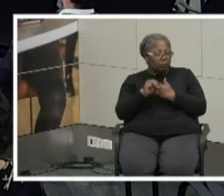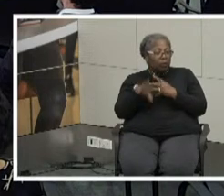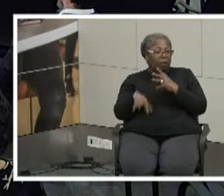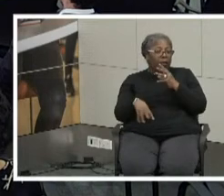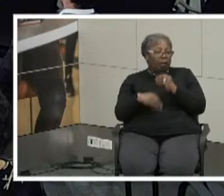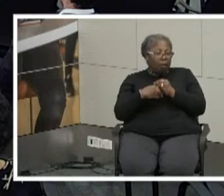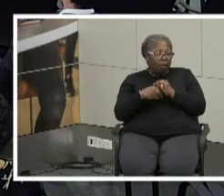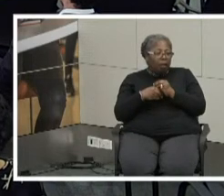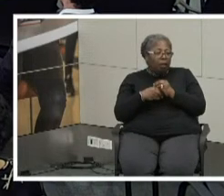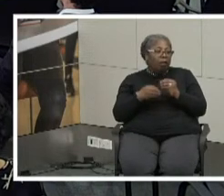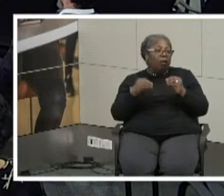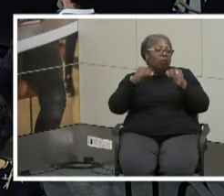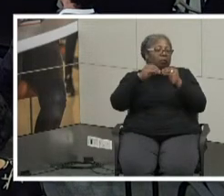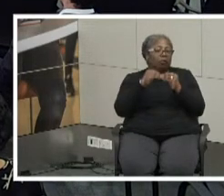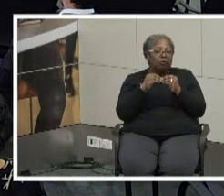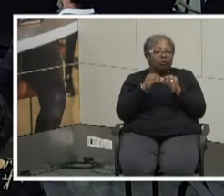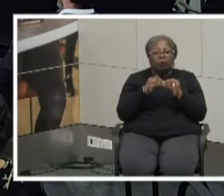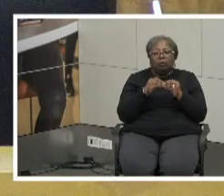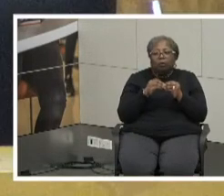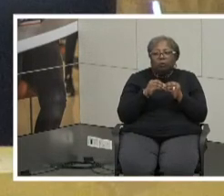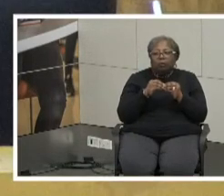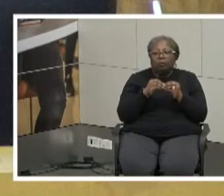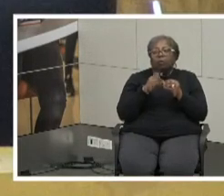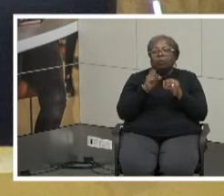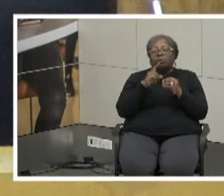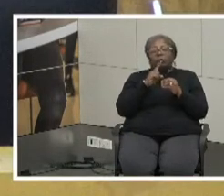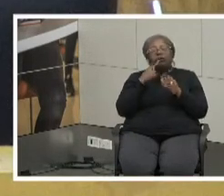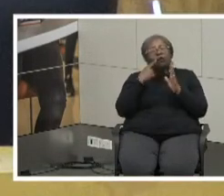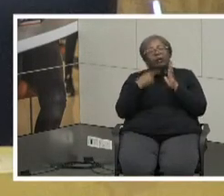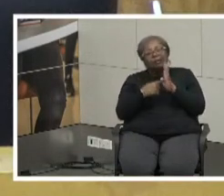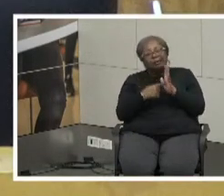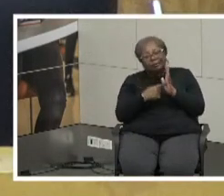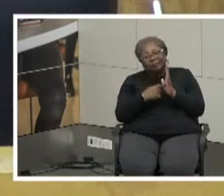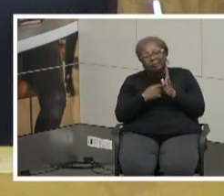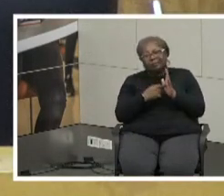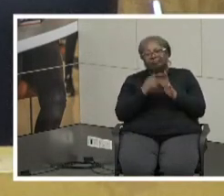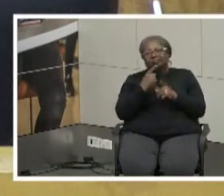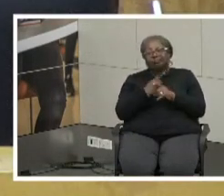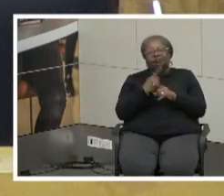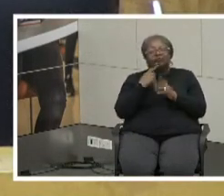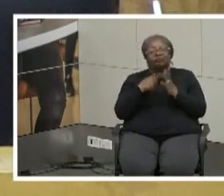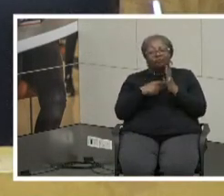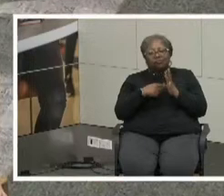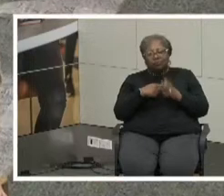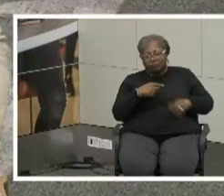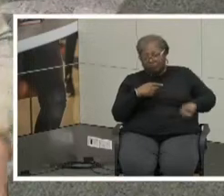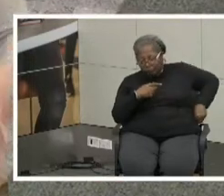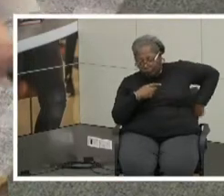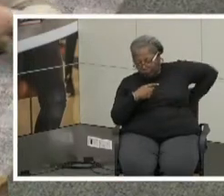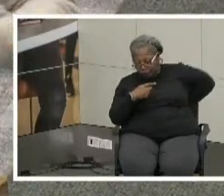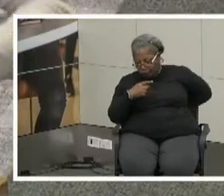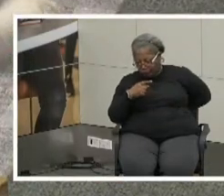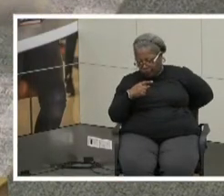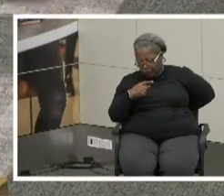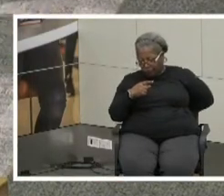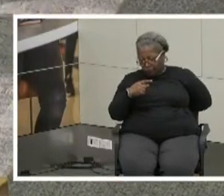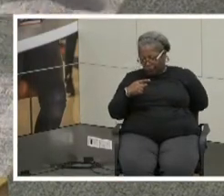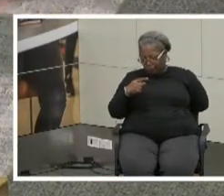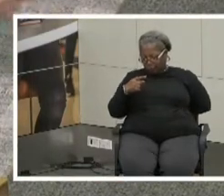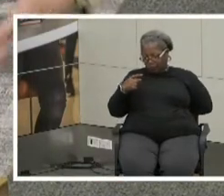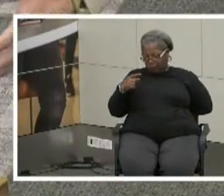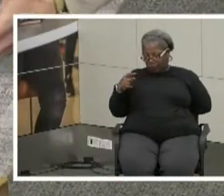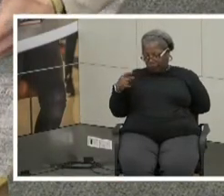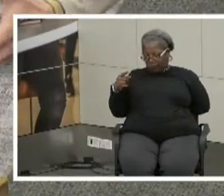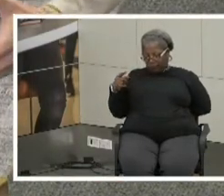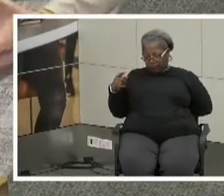add additional right so for ex documents whatever it is right so for example with Carnegie what a teacher gets is